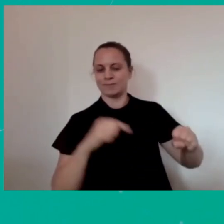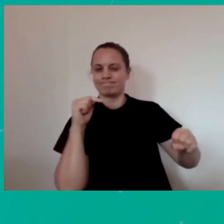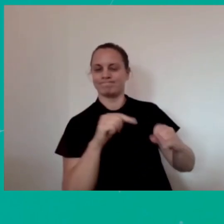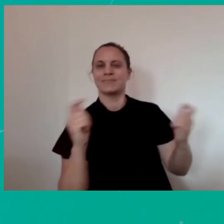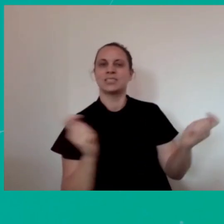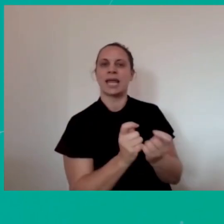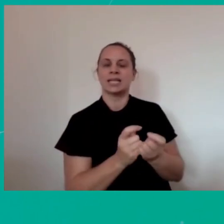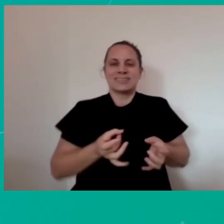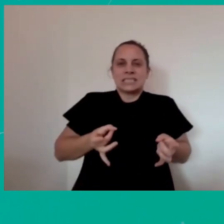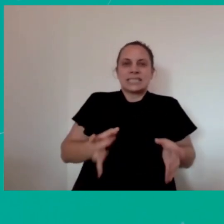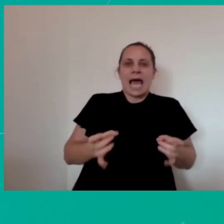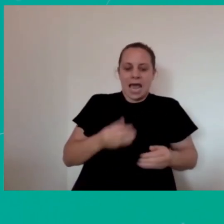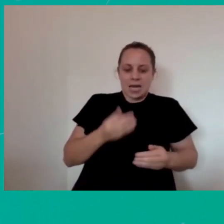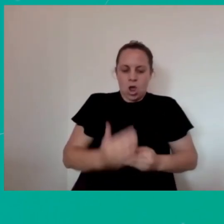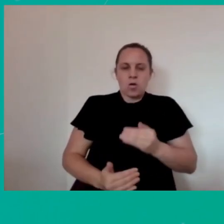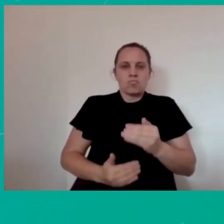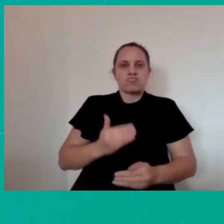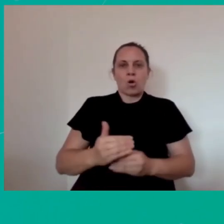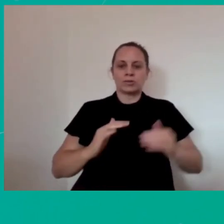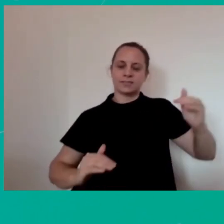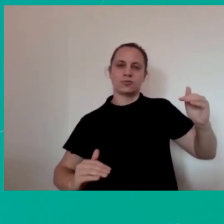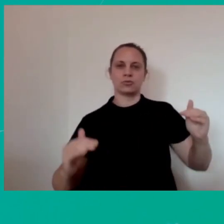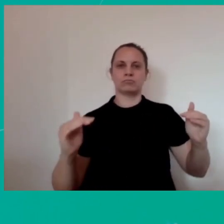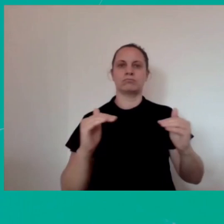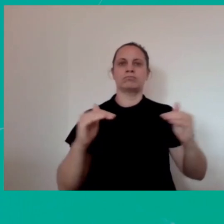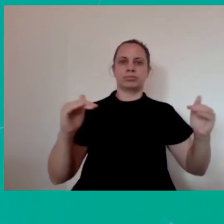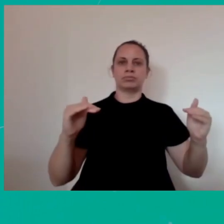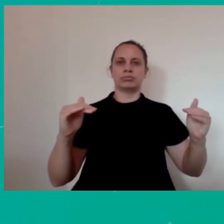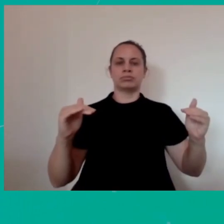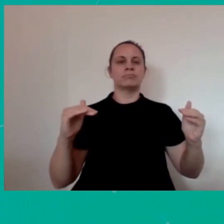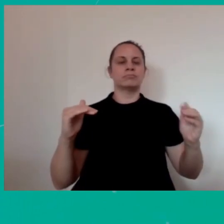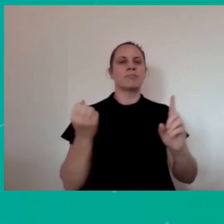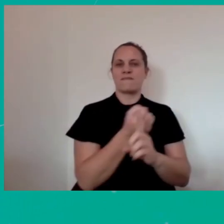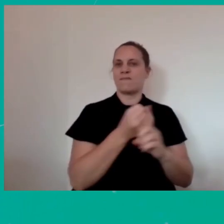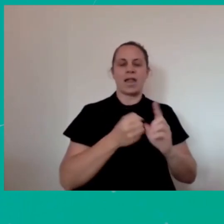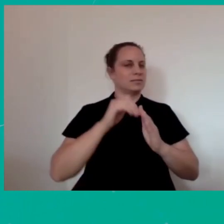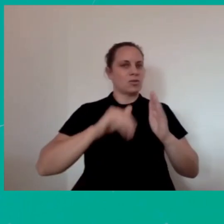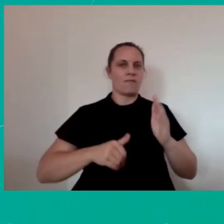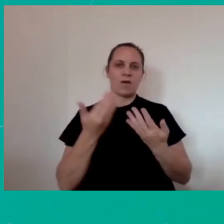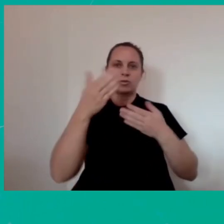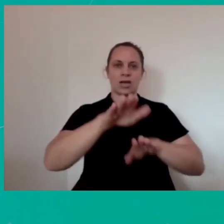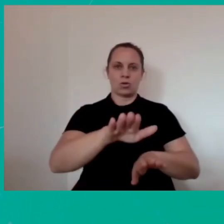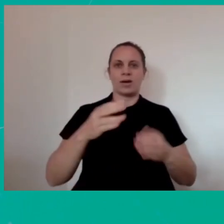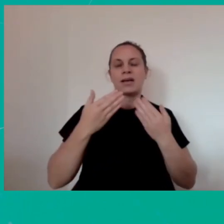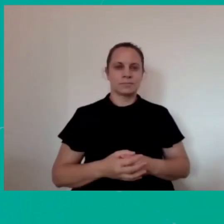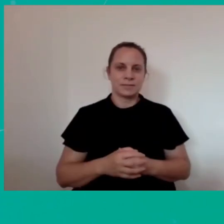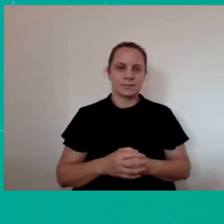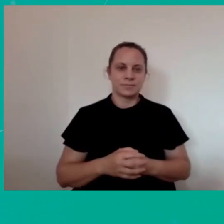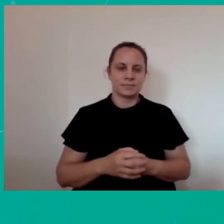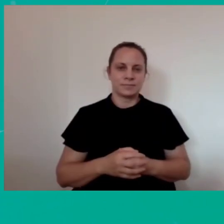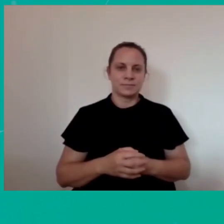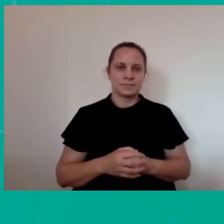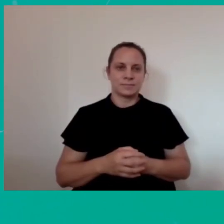process towards equitable responses and a violence-free Aotearoa. Thank you.